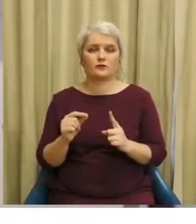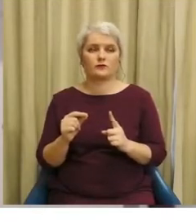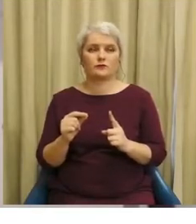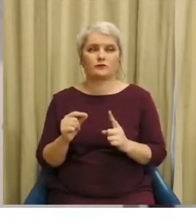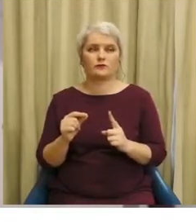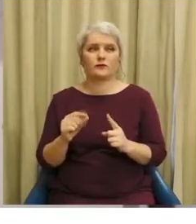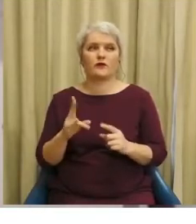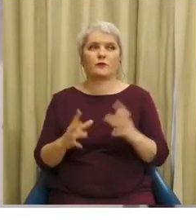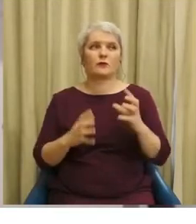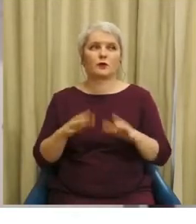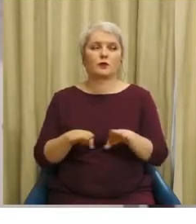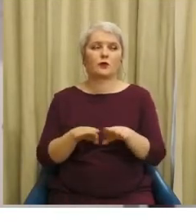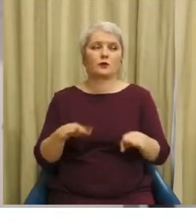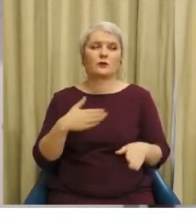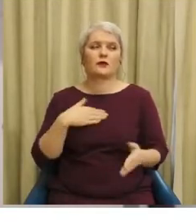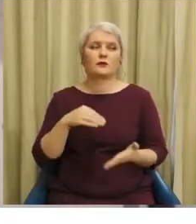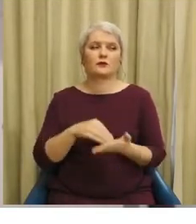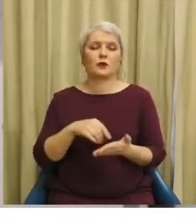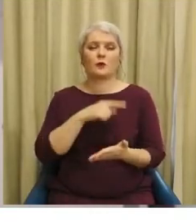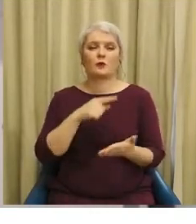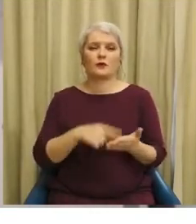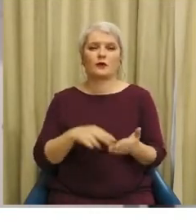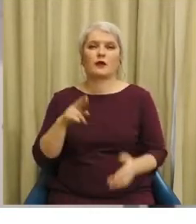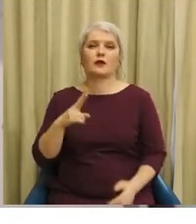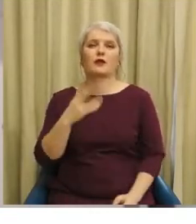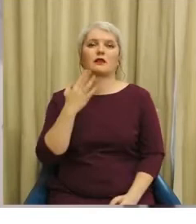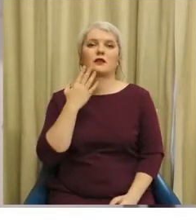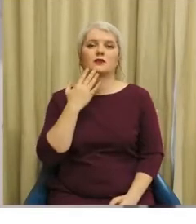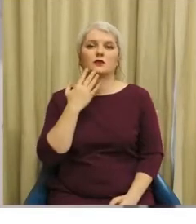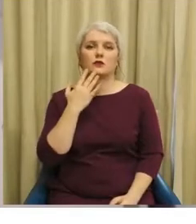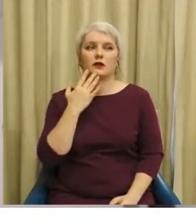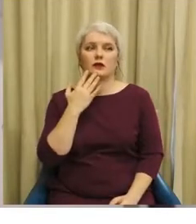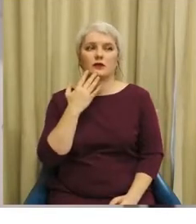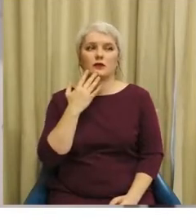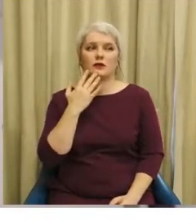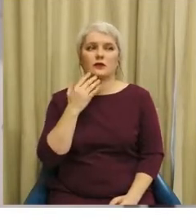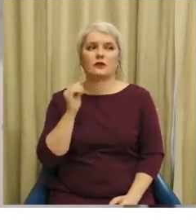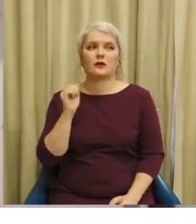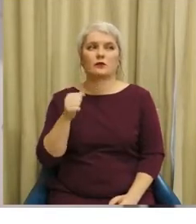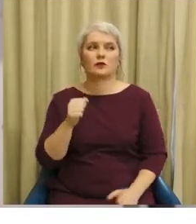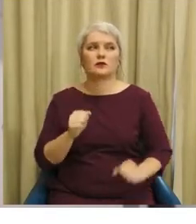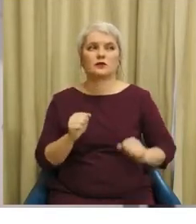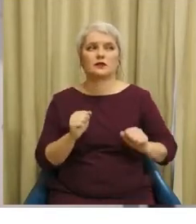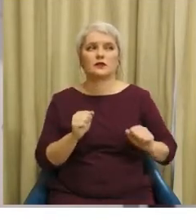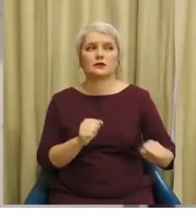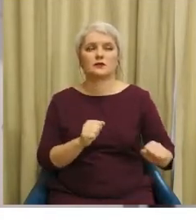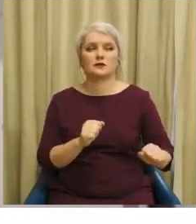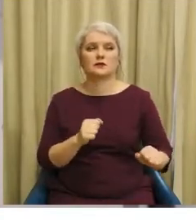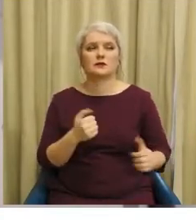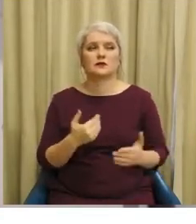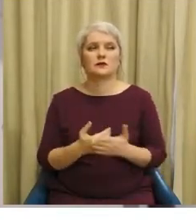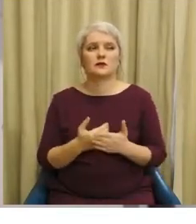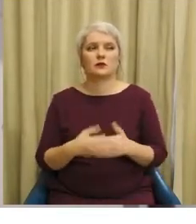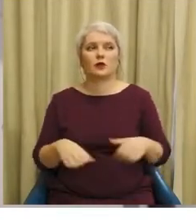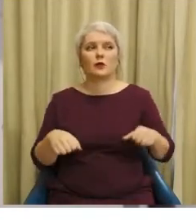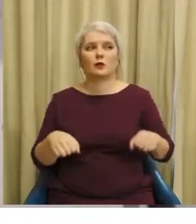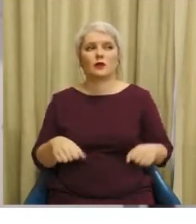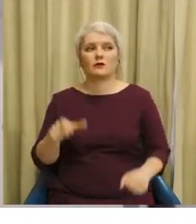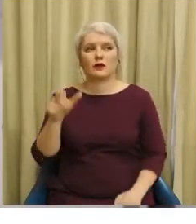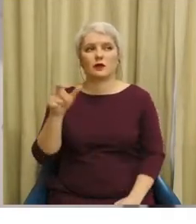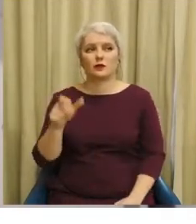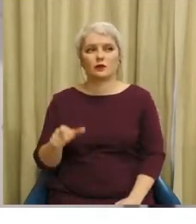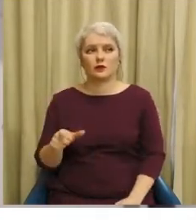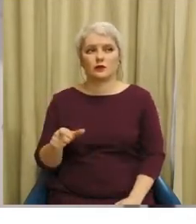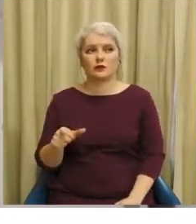also, we should fight in a war, and we should fight this disease. And now it's even harder